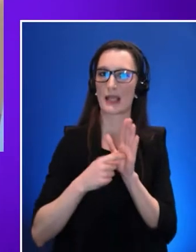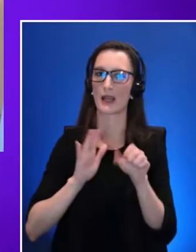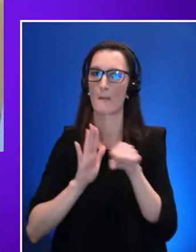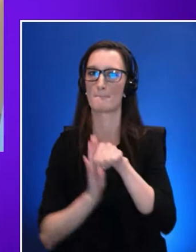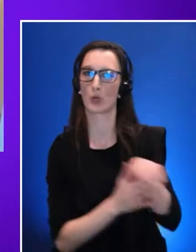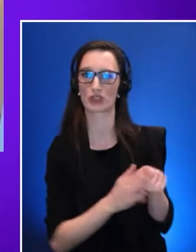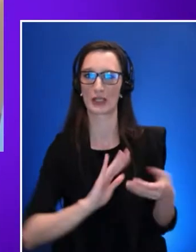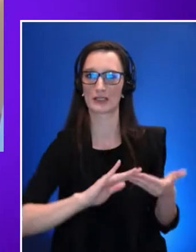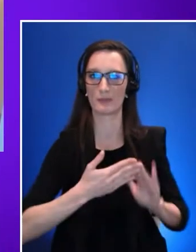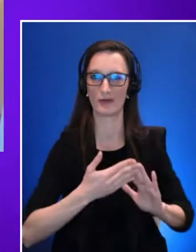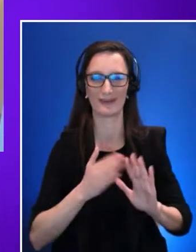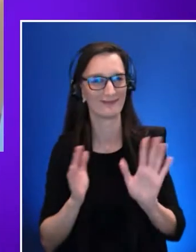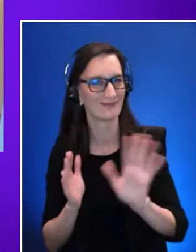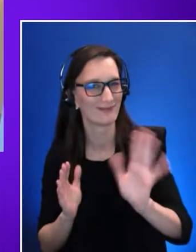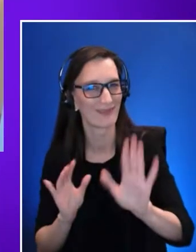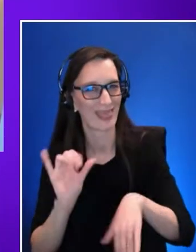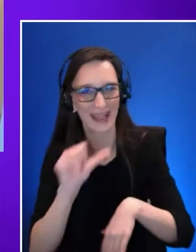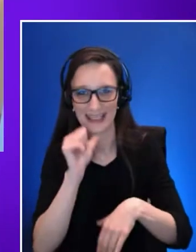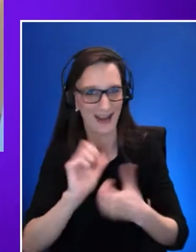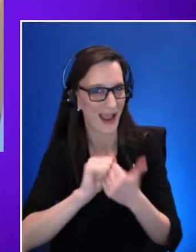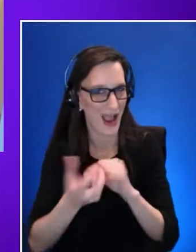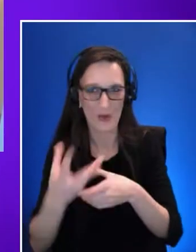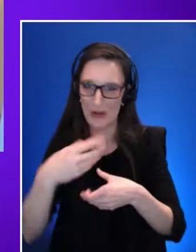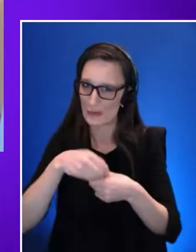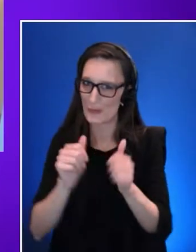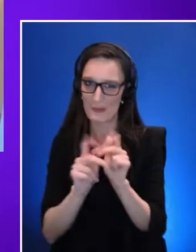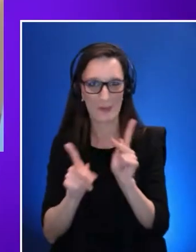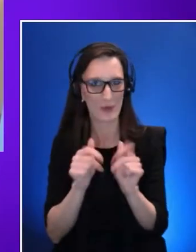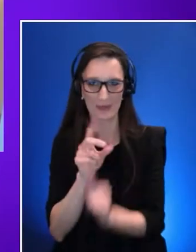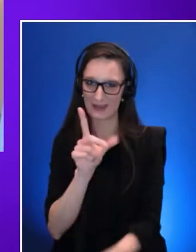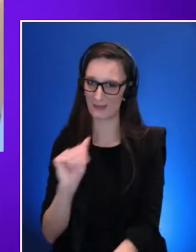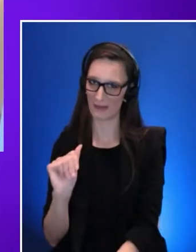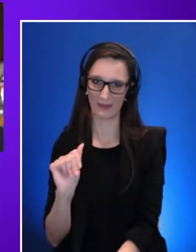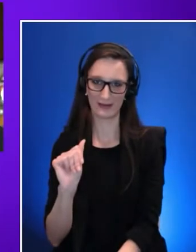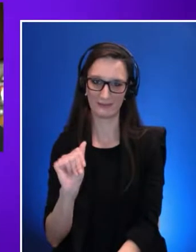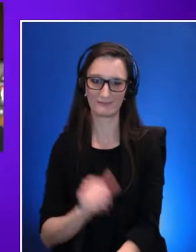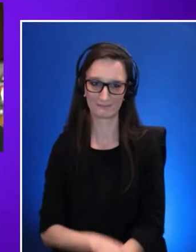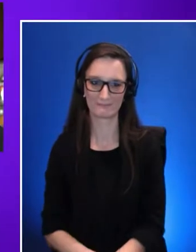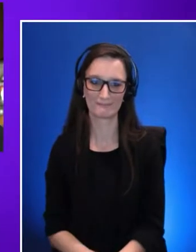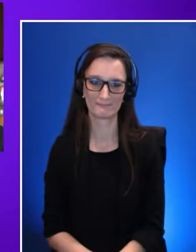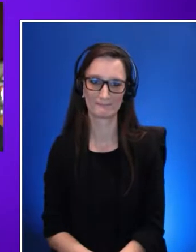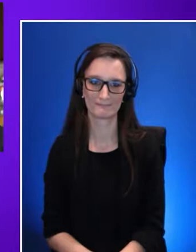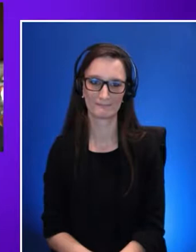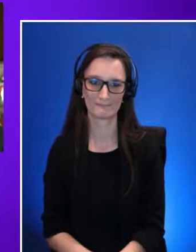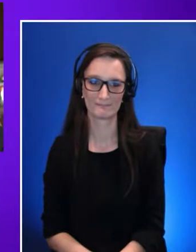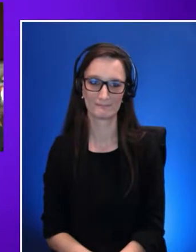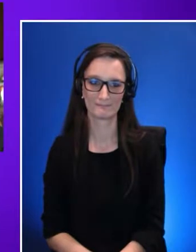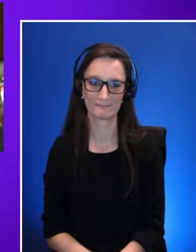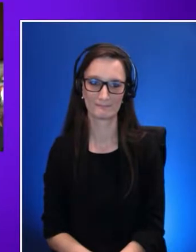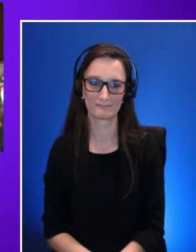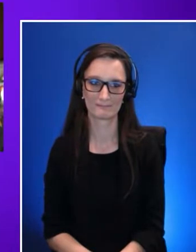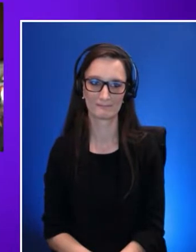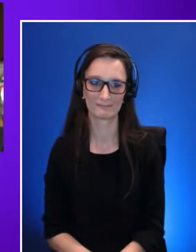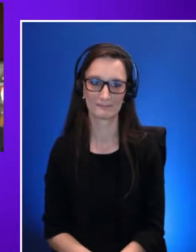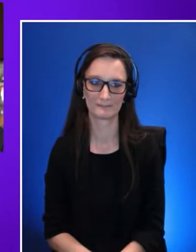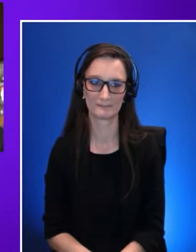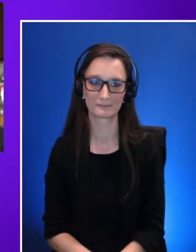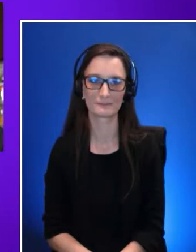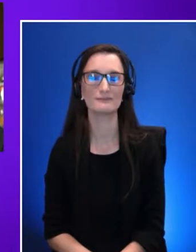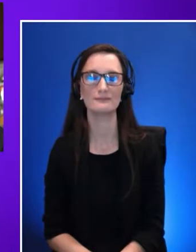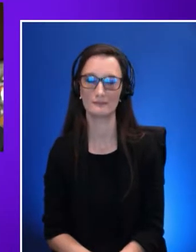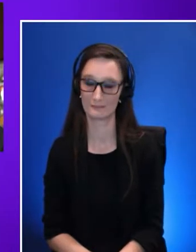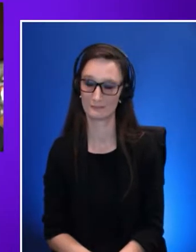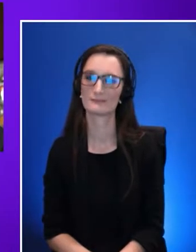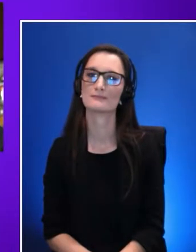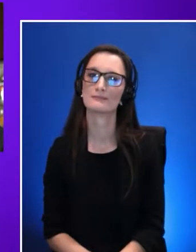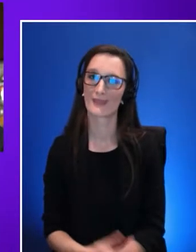disability inclusion works. Yeah, certainly a long road ahead of us,